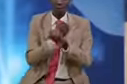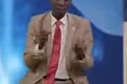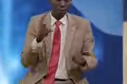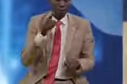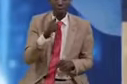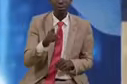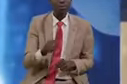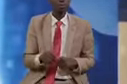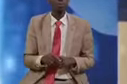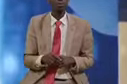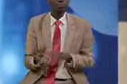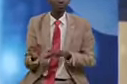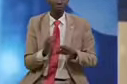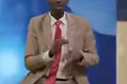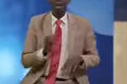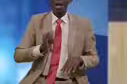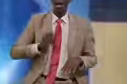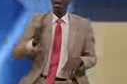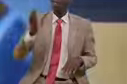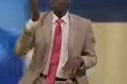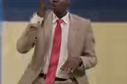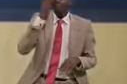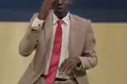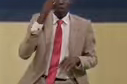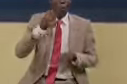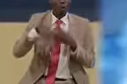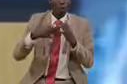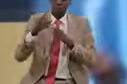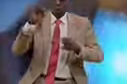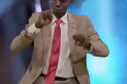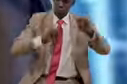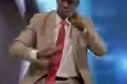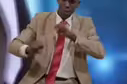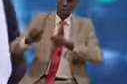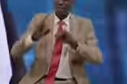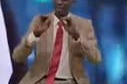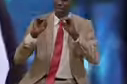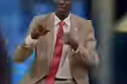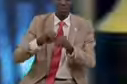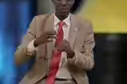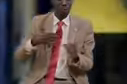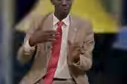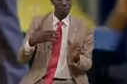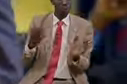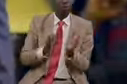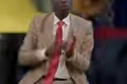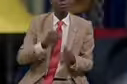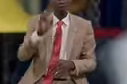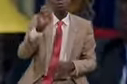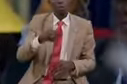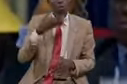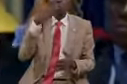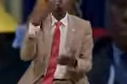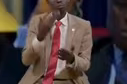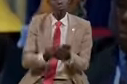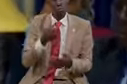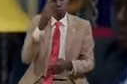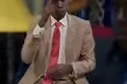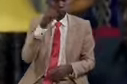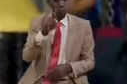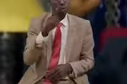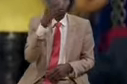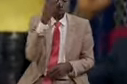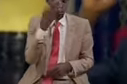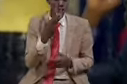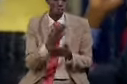the science they teach in our schools. Good for you. There are things you know that will never lead